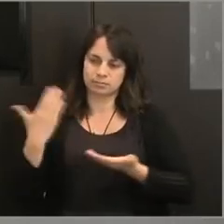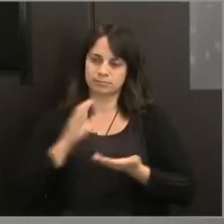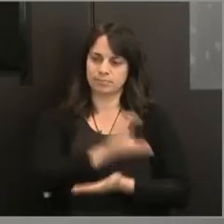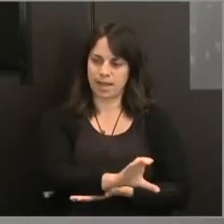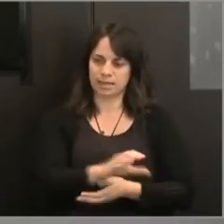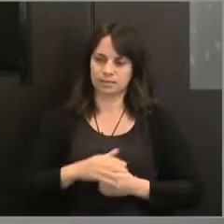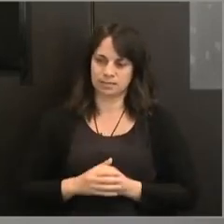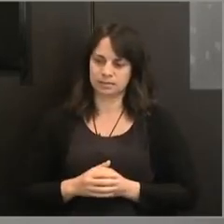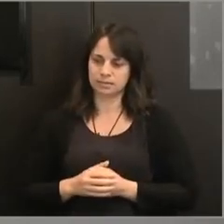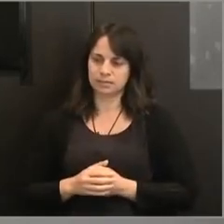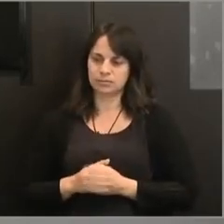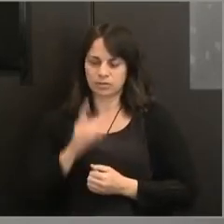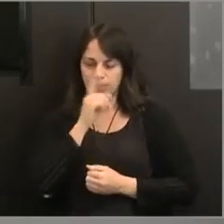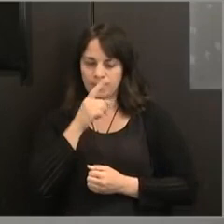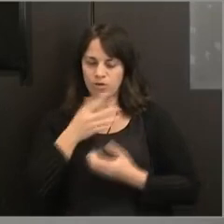the